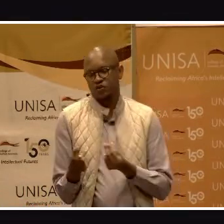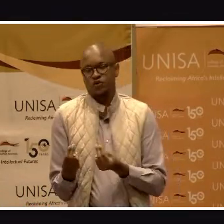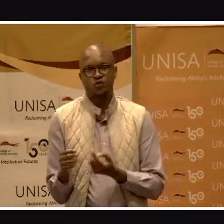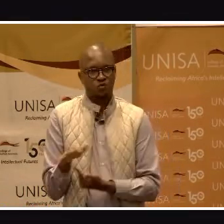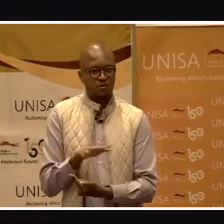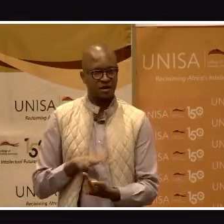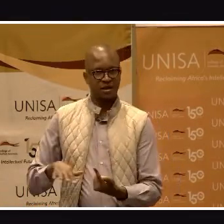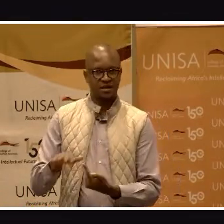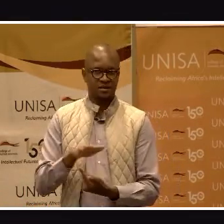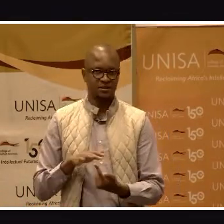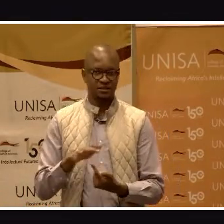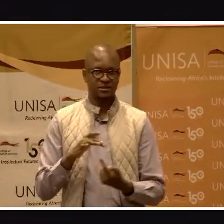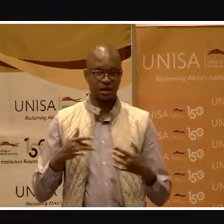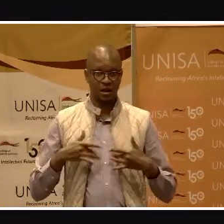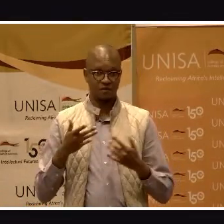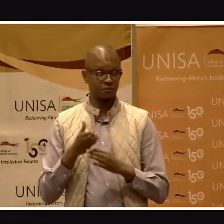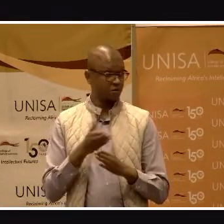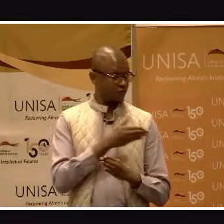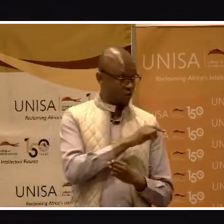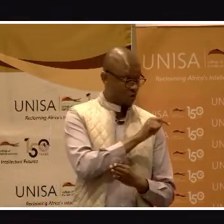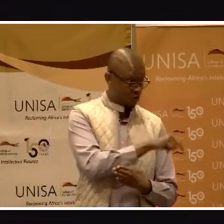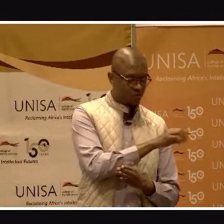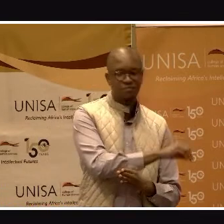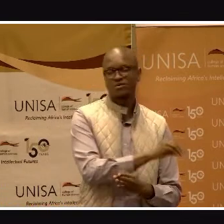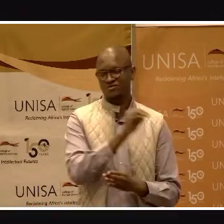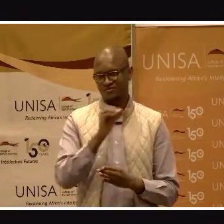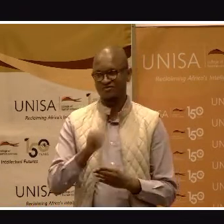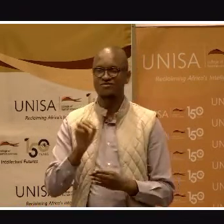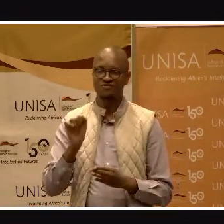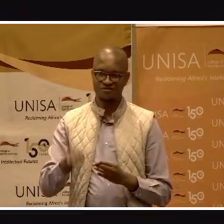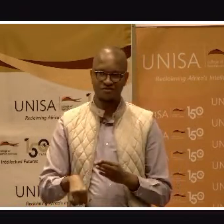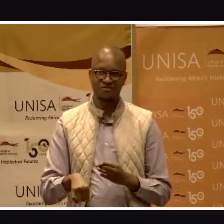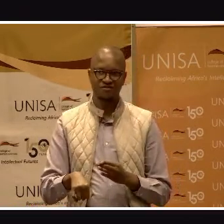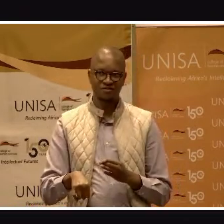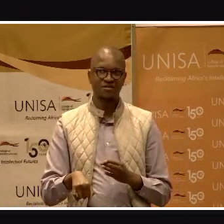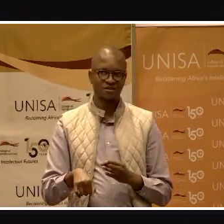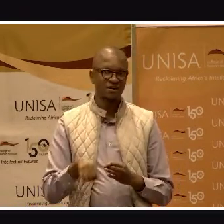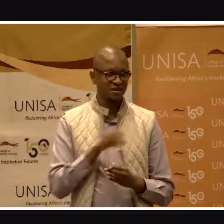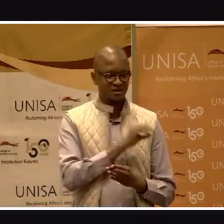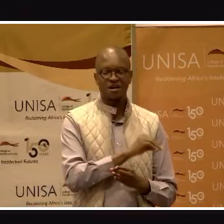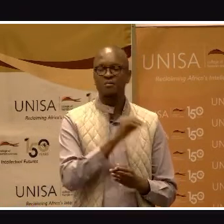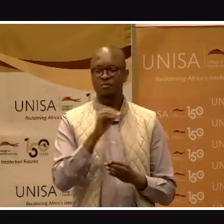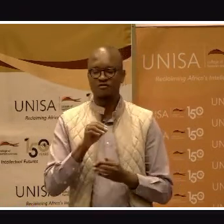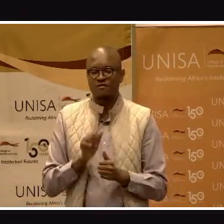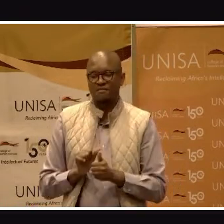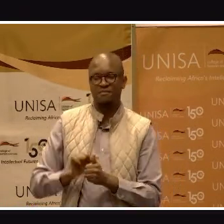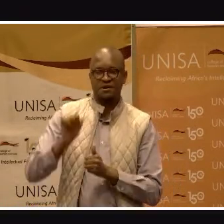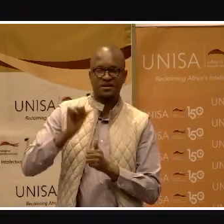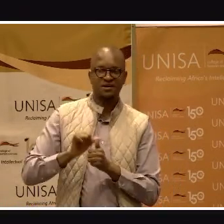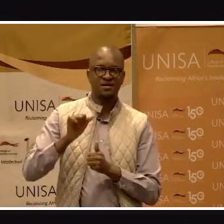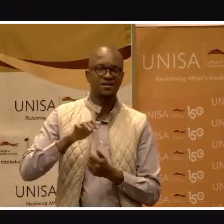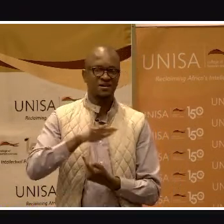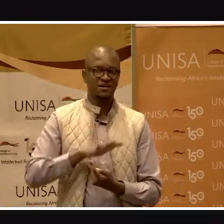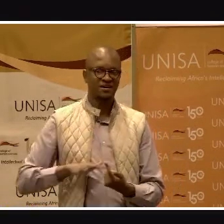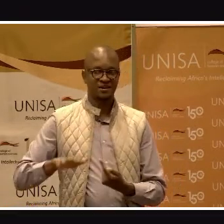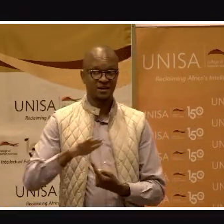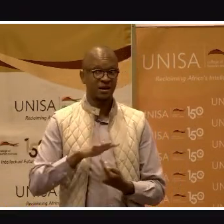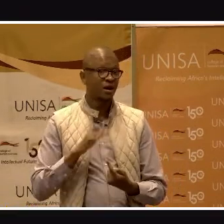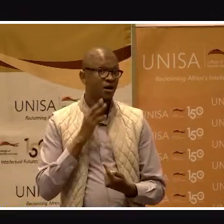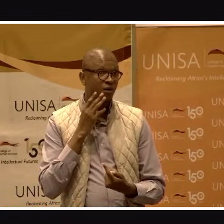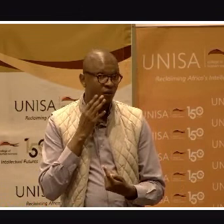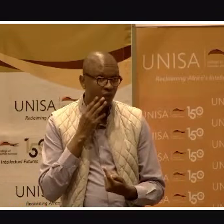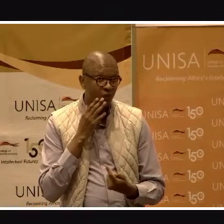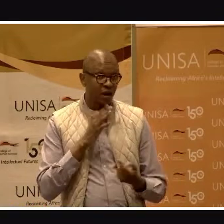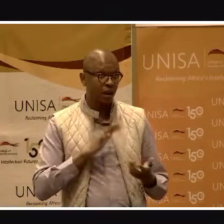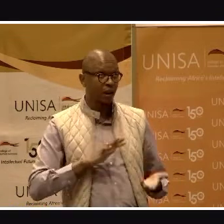when environment degrades, what happens? People will have to move to another better area. When there is a disaster, of course,